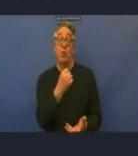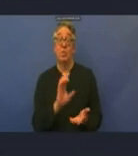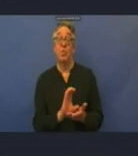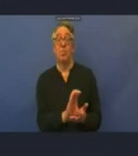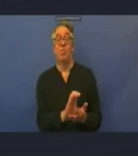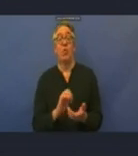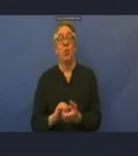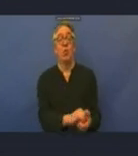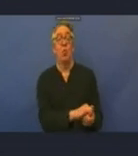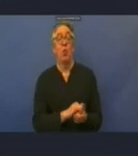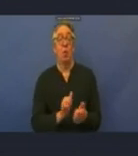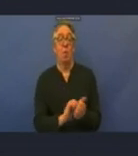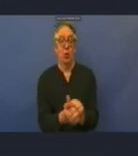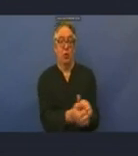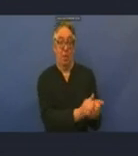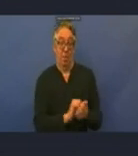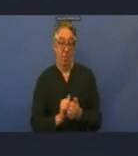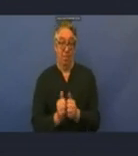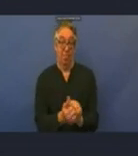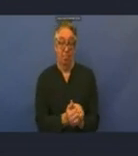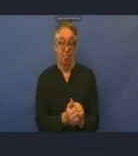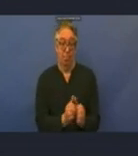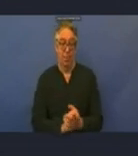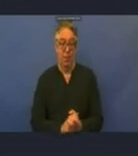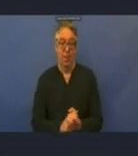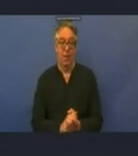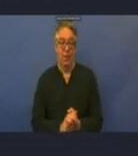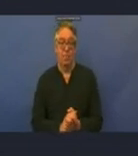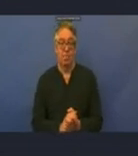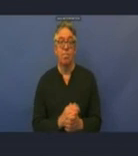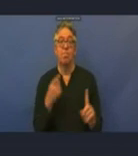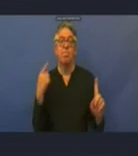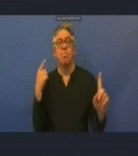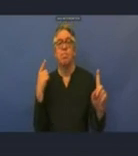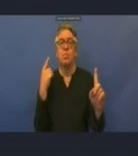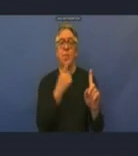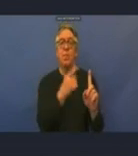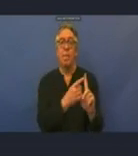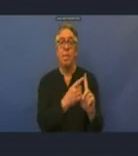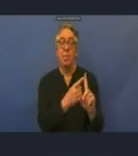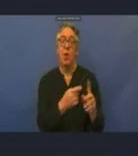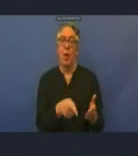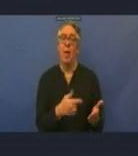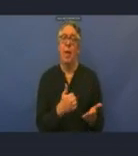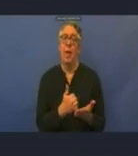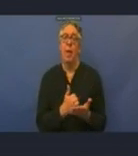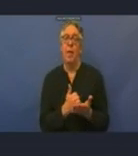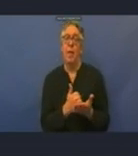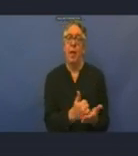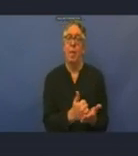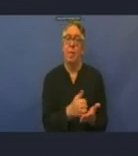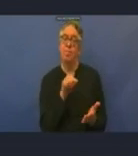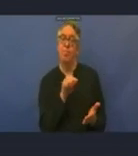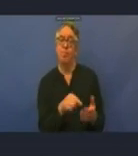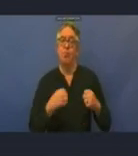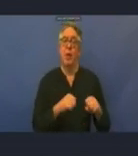the cooperation partnerships aims to help organizations raise the quality and relevance of their activities,